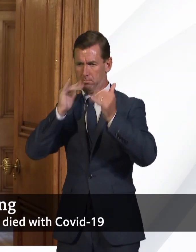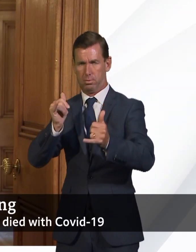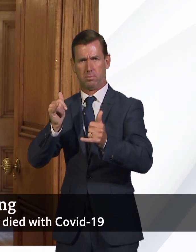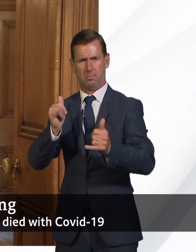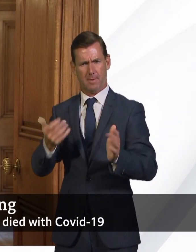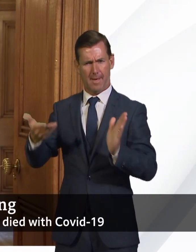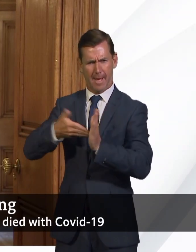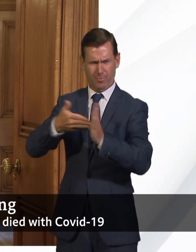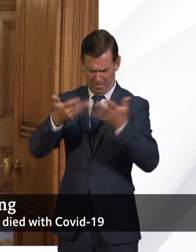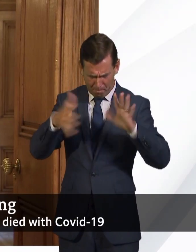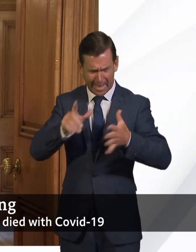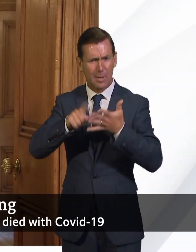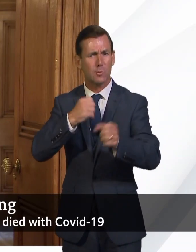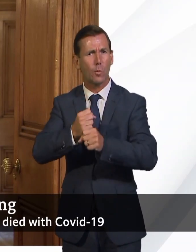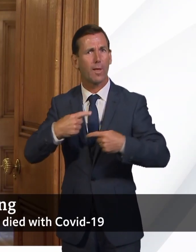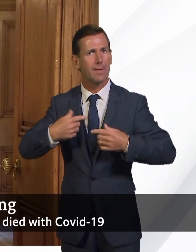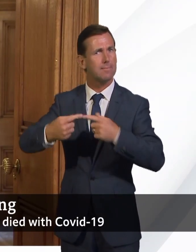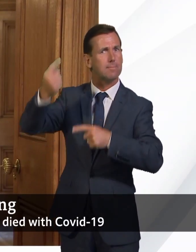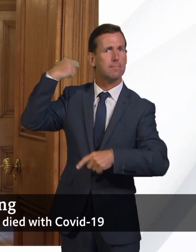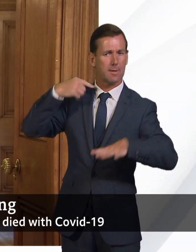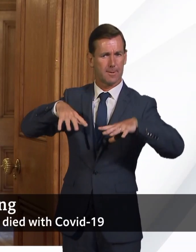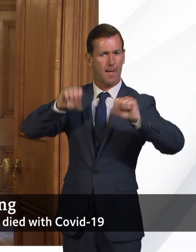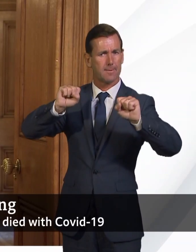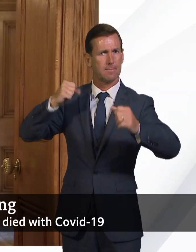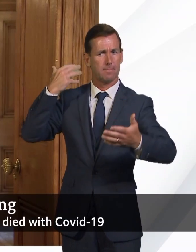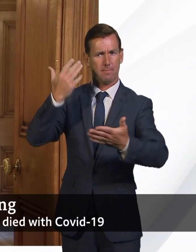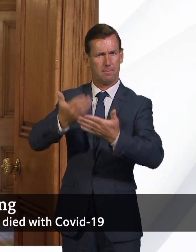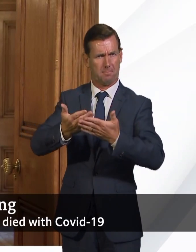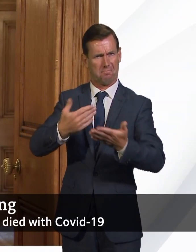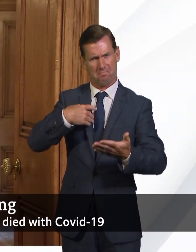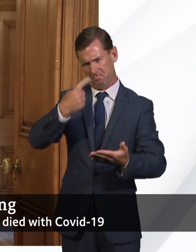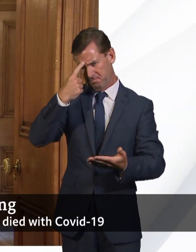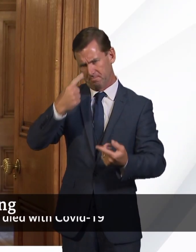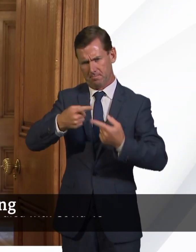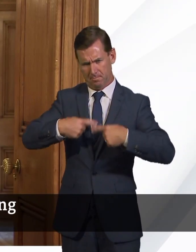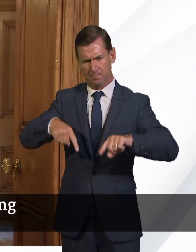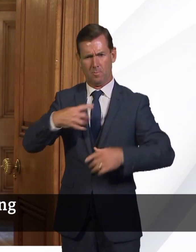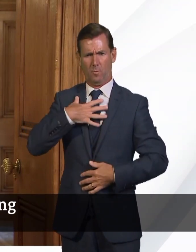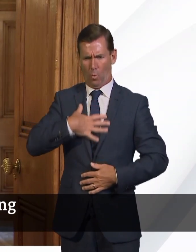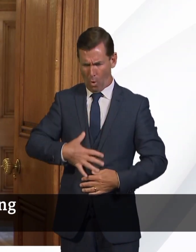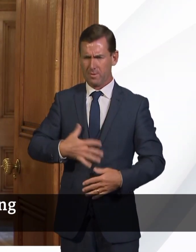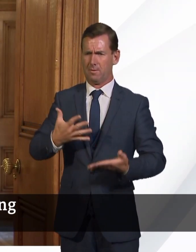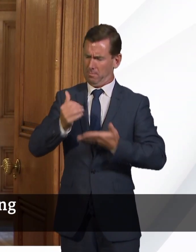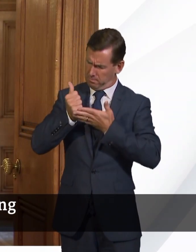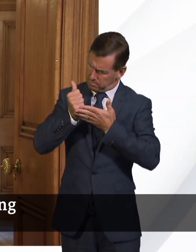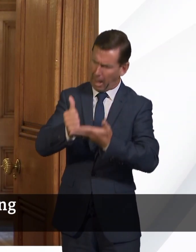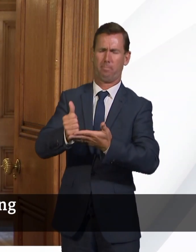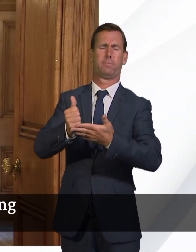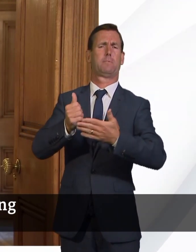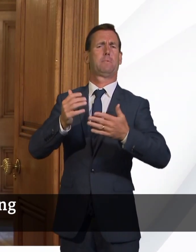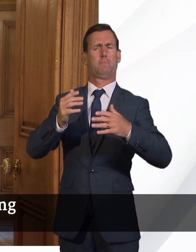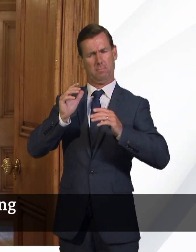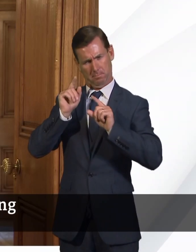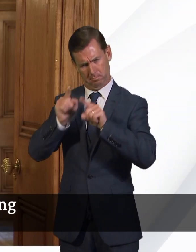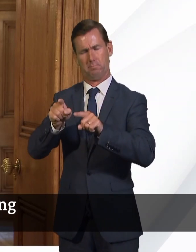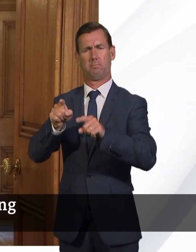built throughout. It's all part of doing everything we can to support people in care homes.